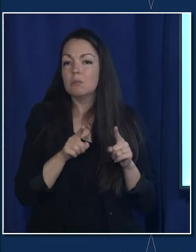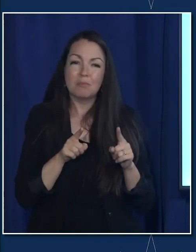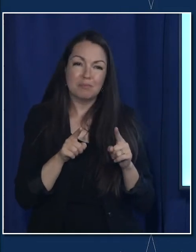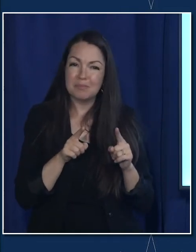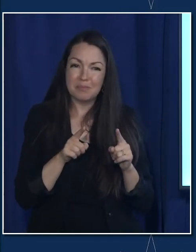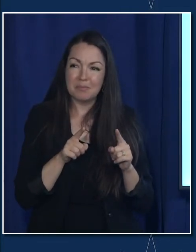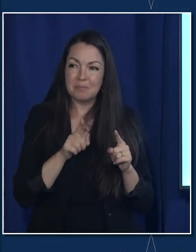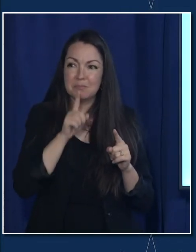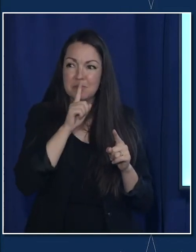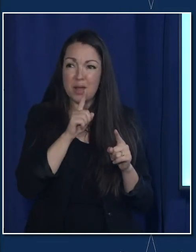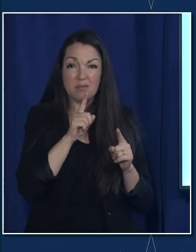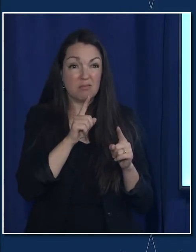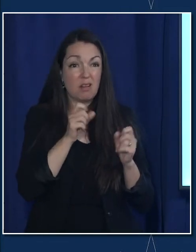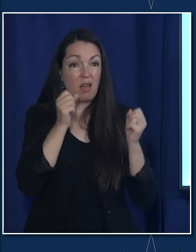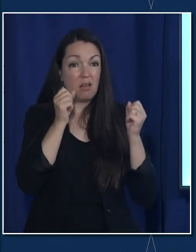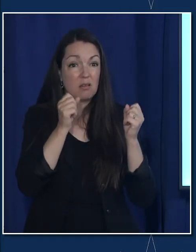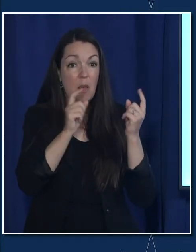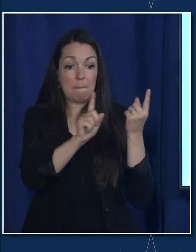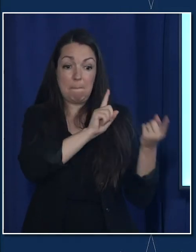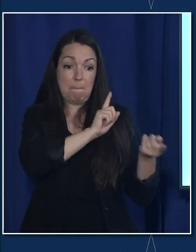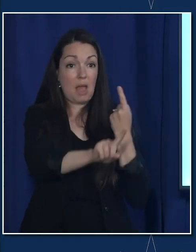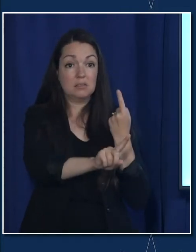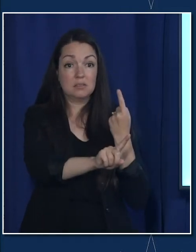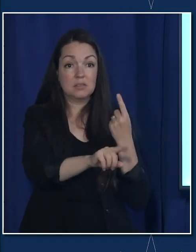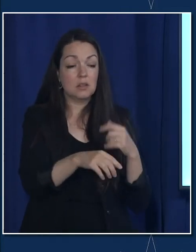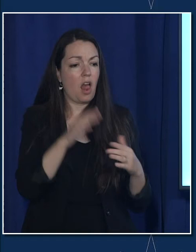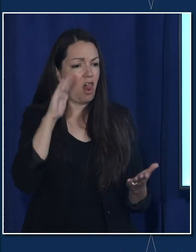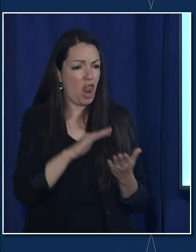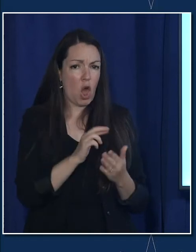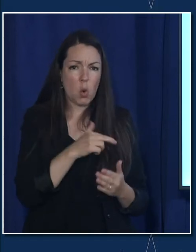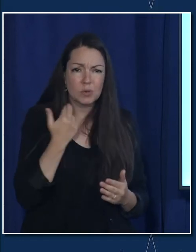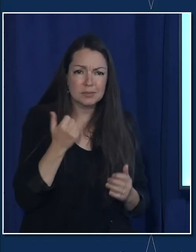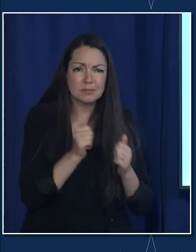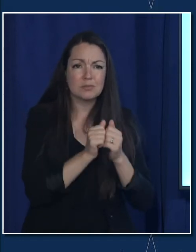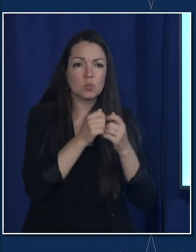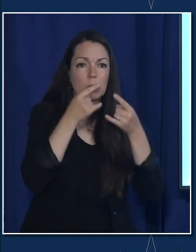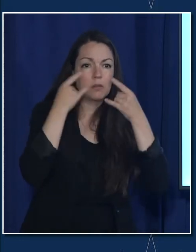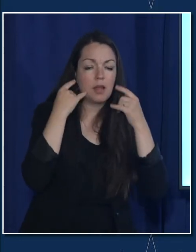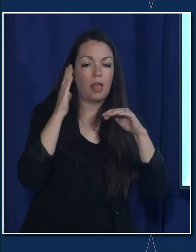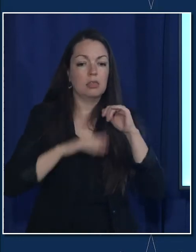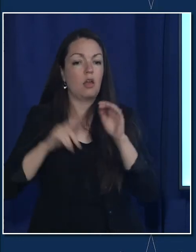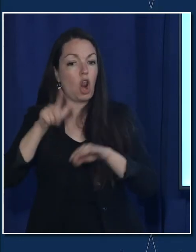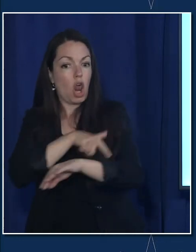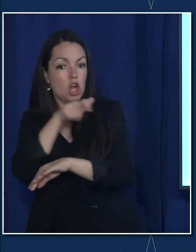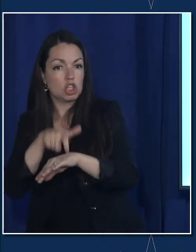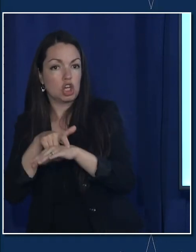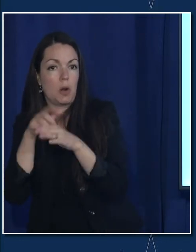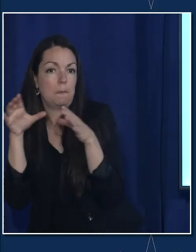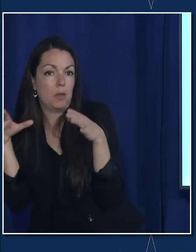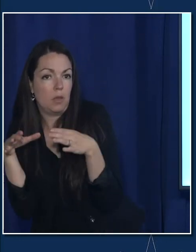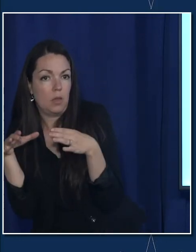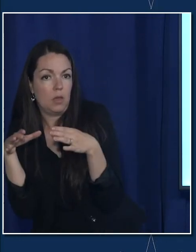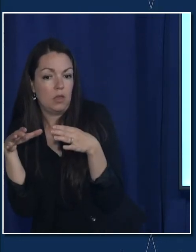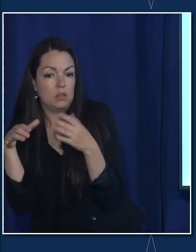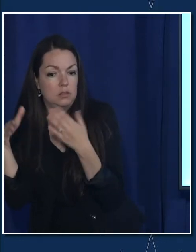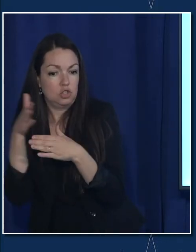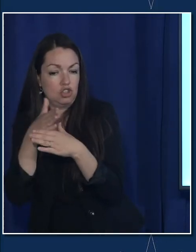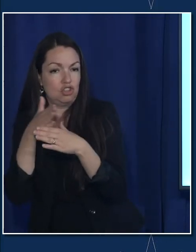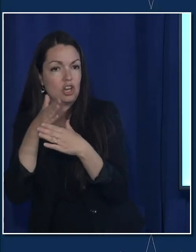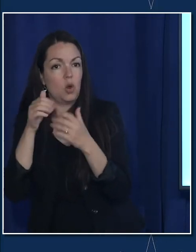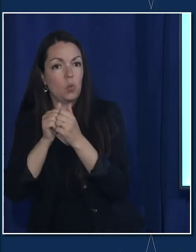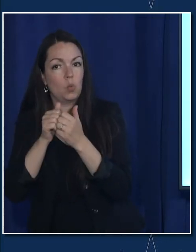it's crowded with a mask on, is much lower risk than the longer term when you're sort of sharing air with